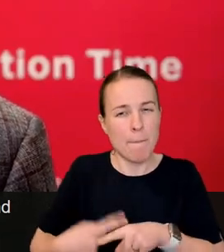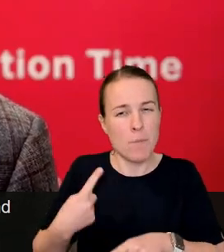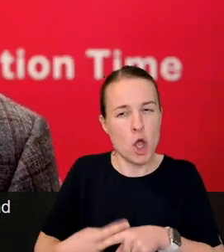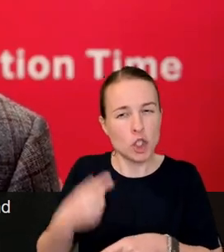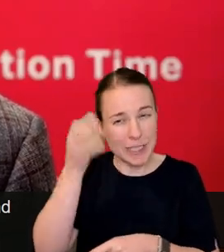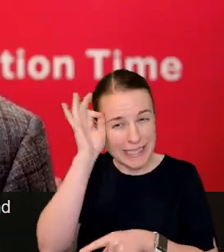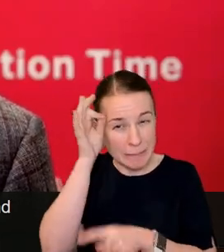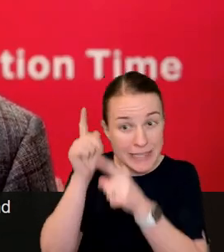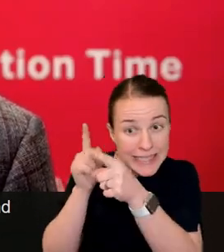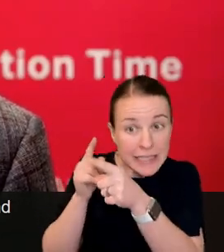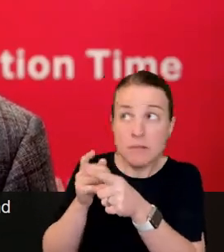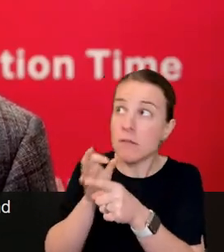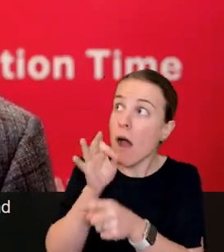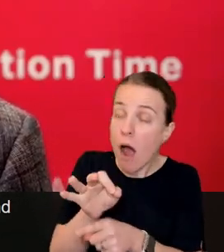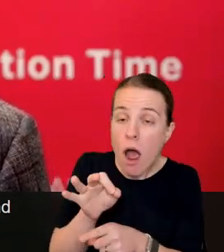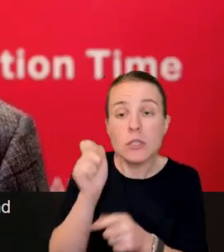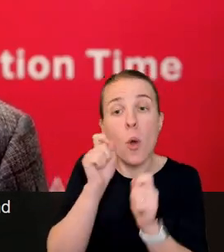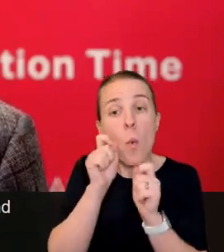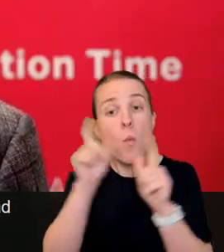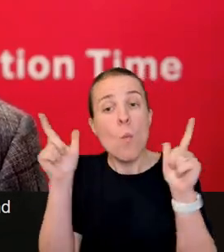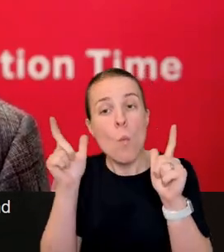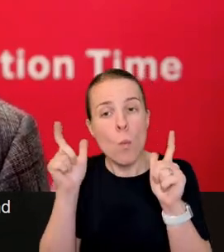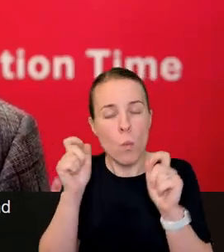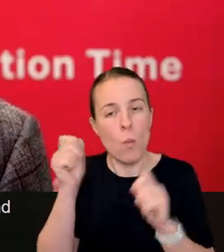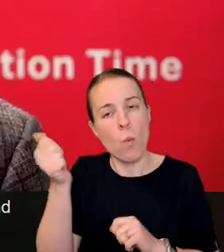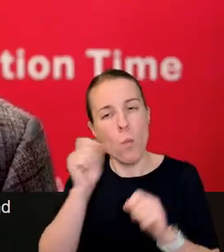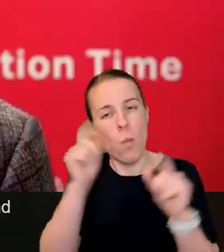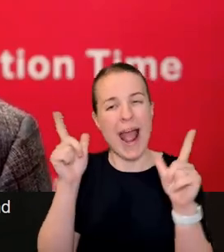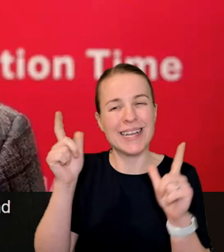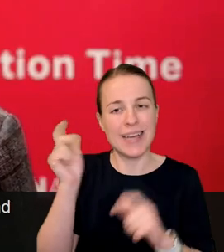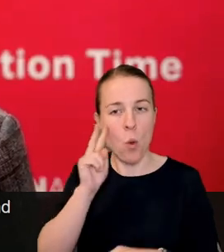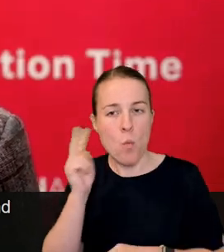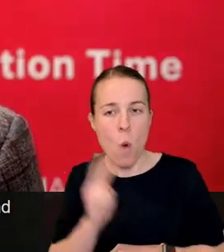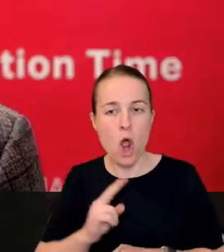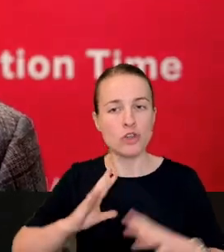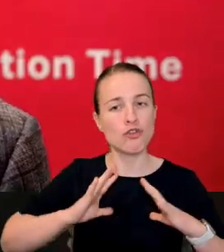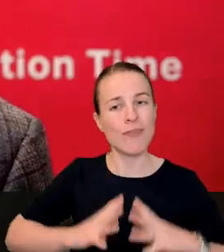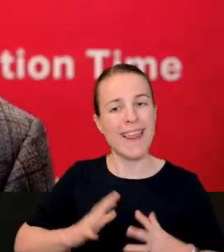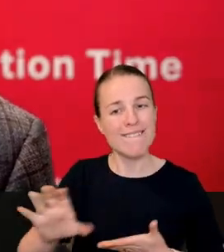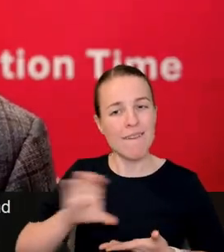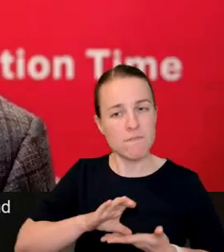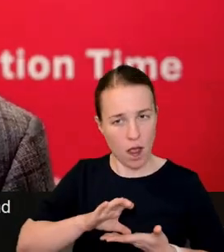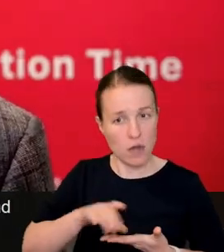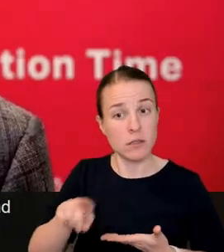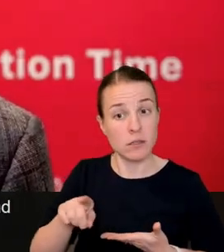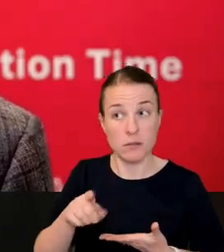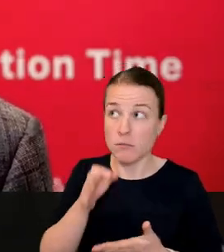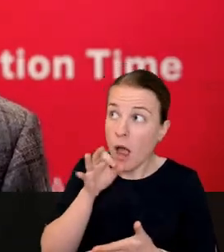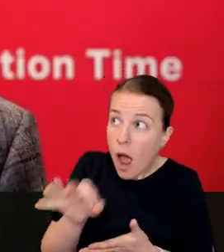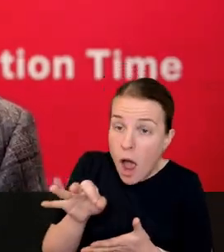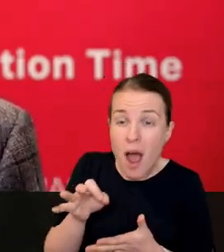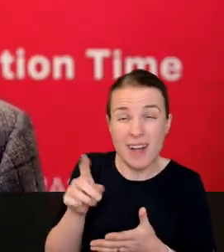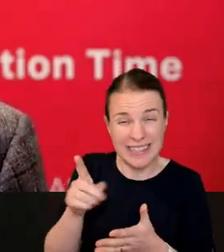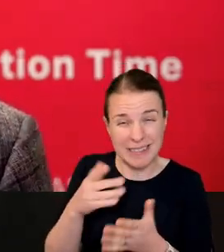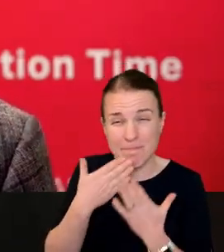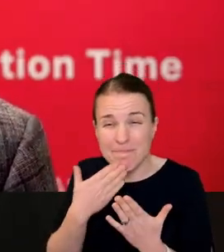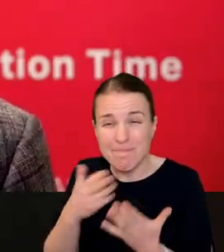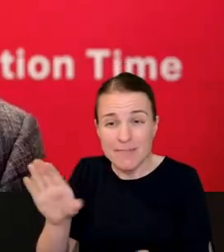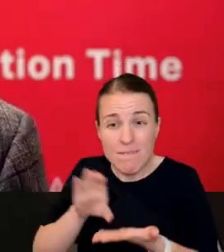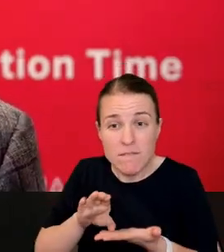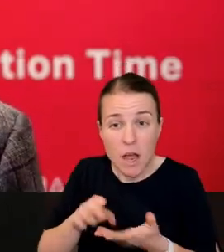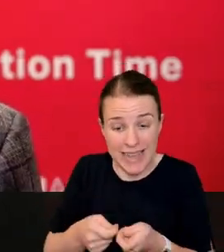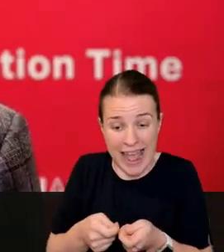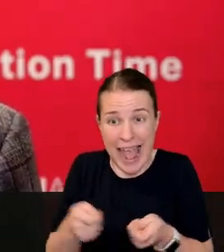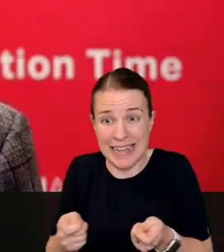Fund to be extended to residents in buildings under 18 metres. The Police and Crime